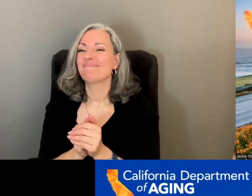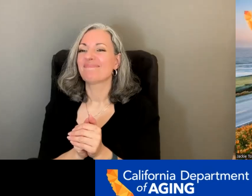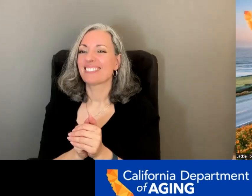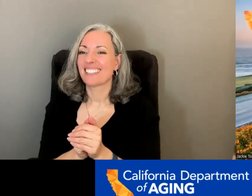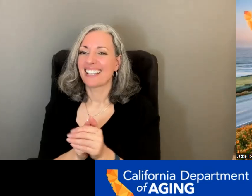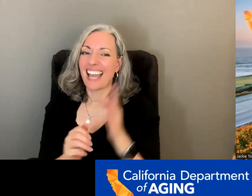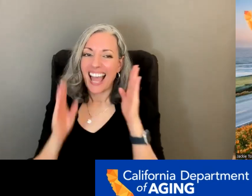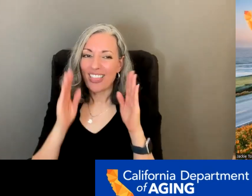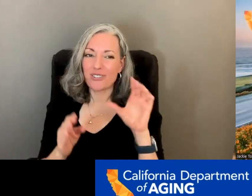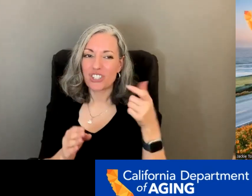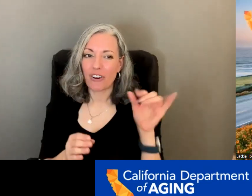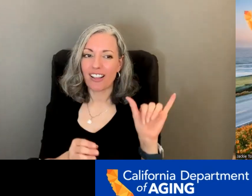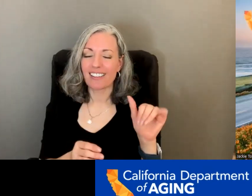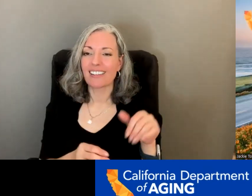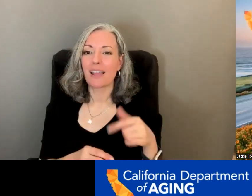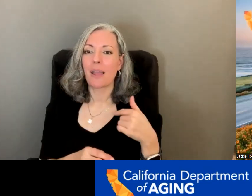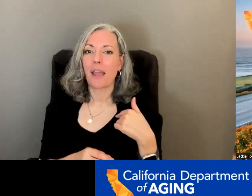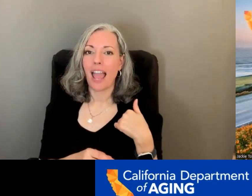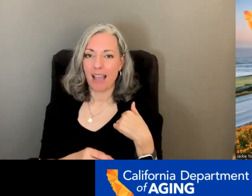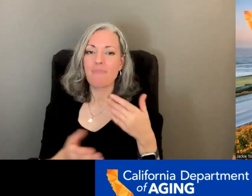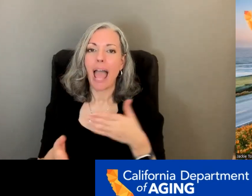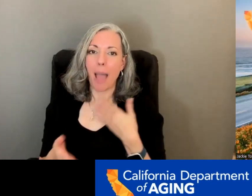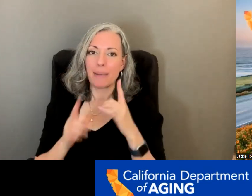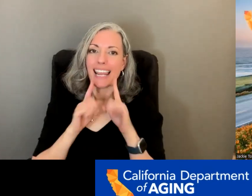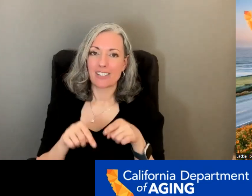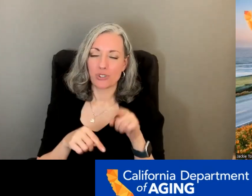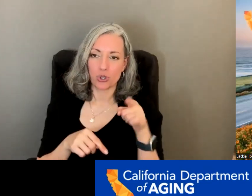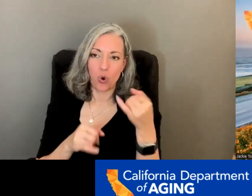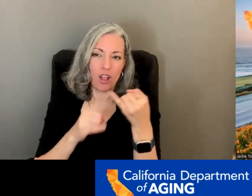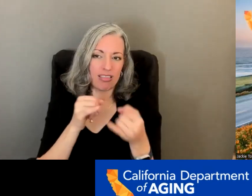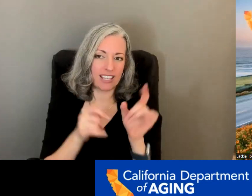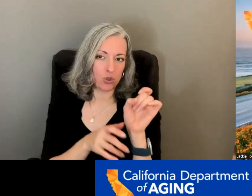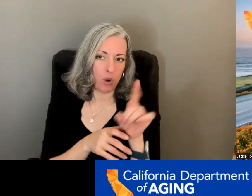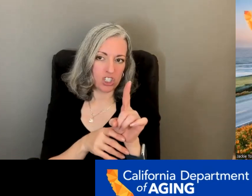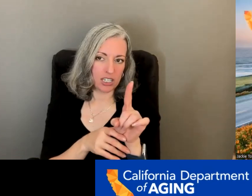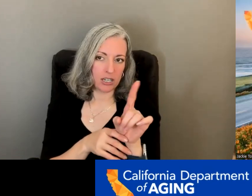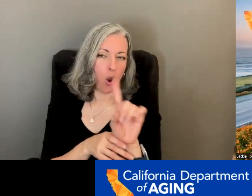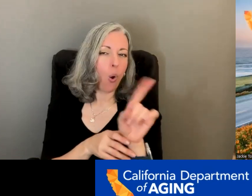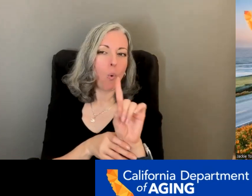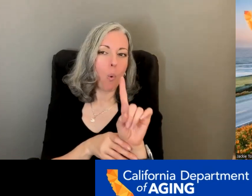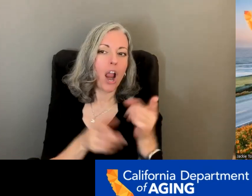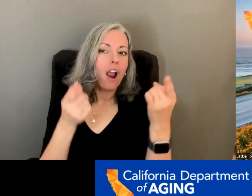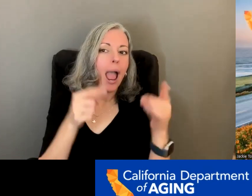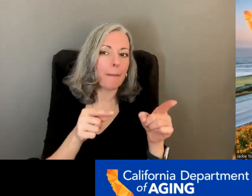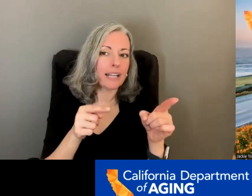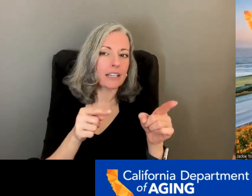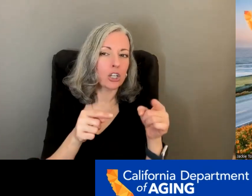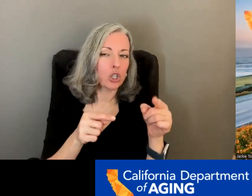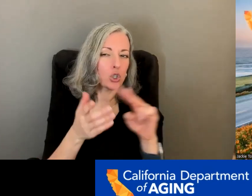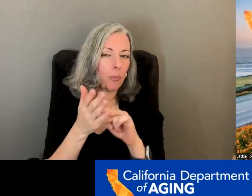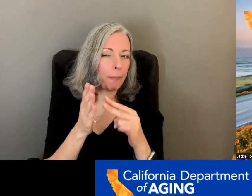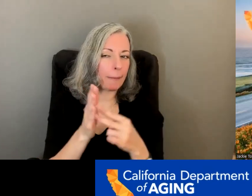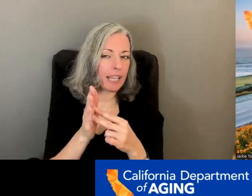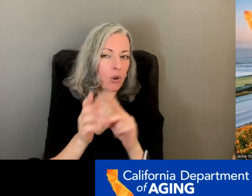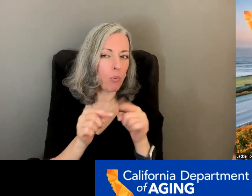Hi, Cheryl. Jackie Tompkins. Happy to answer that last question with regards to the event. And I think you're referencing when